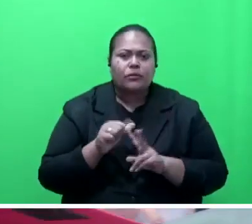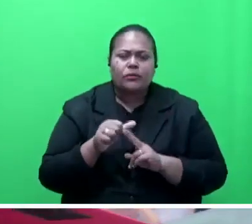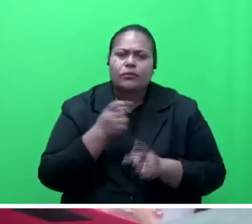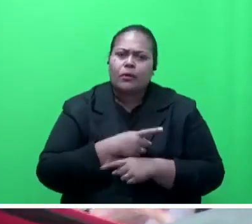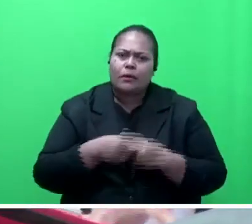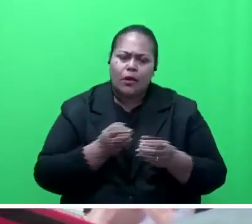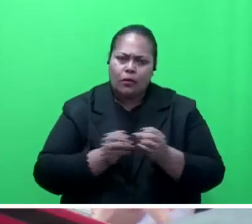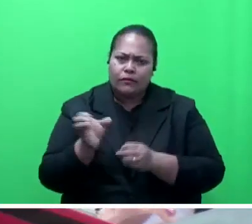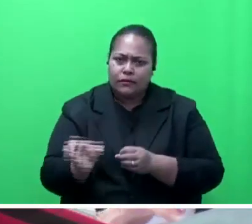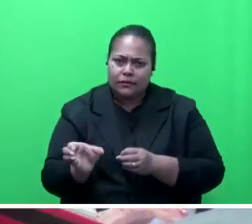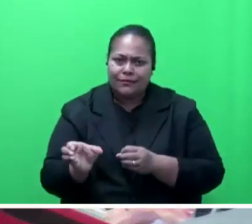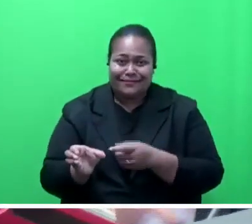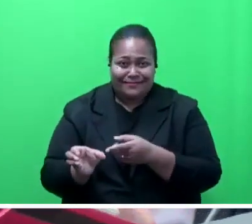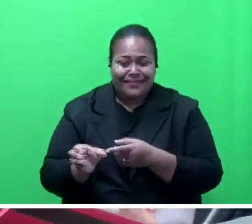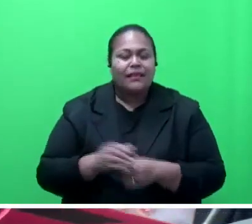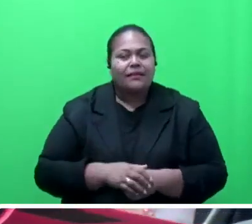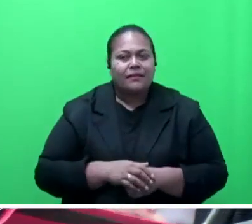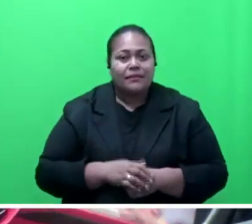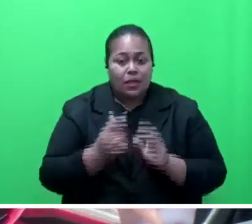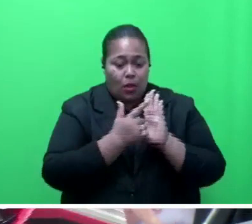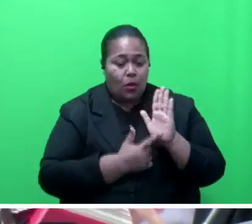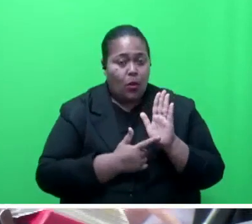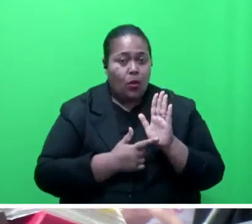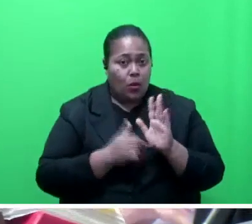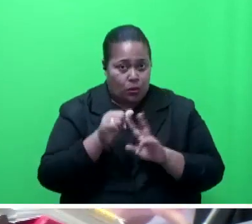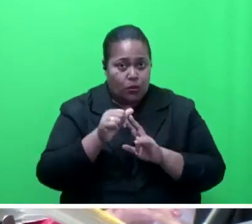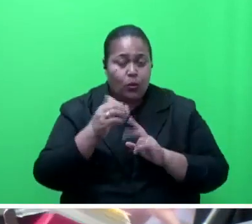Mr. Speaker, sir, the law also states